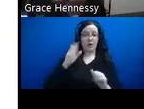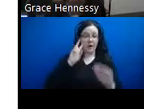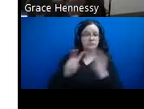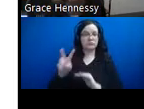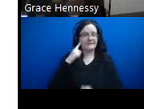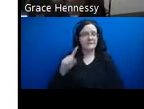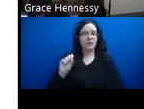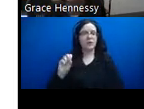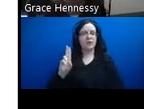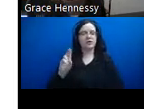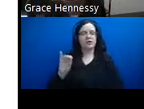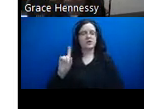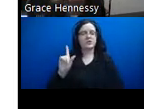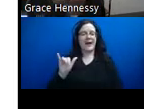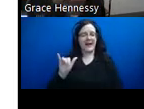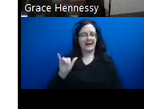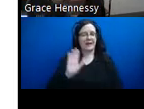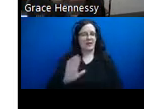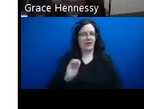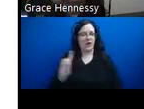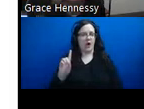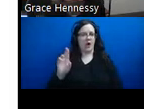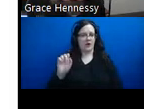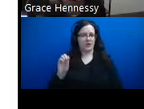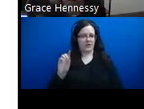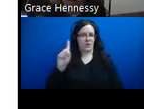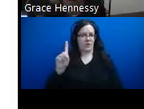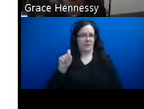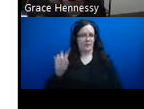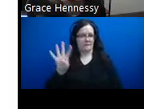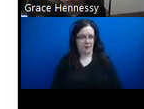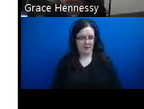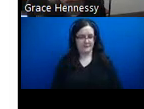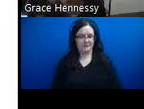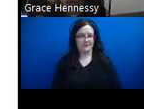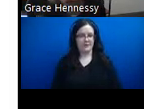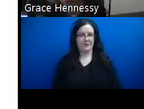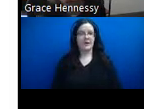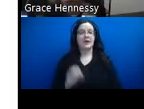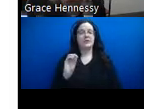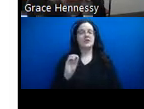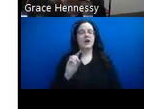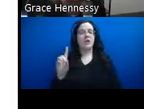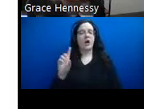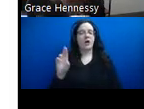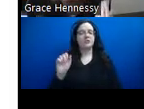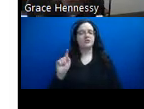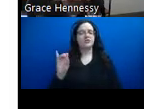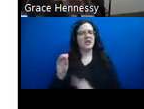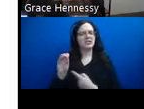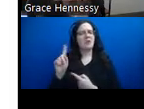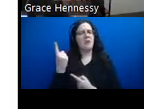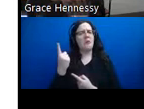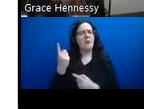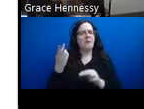odds ratio of 1.4. And while the odds ratio was only increased and